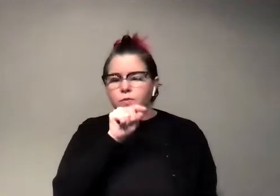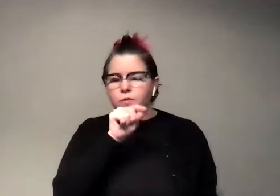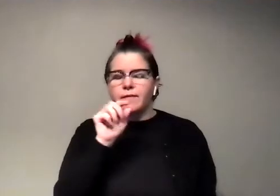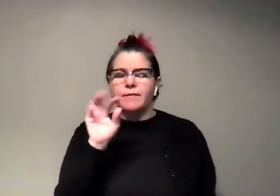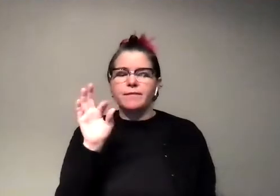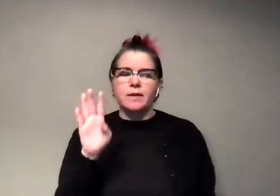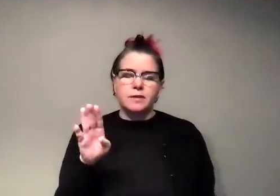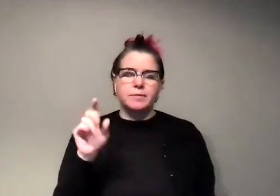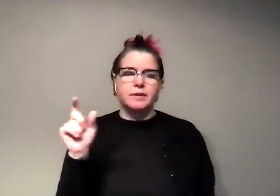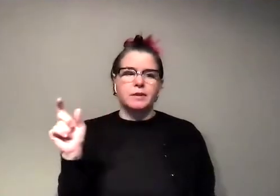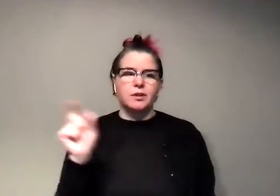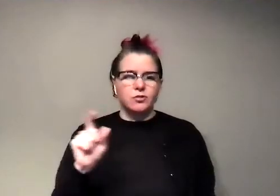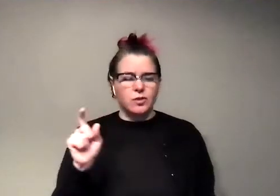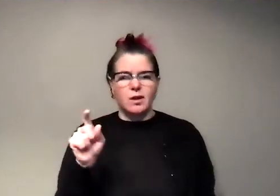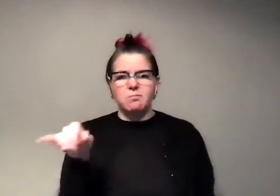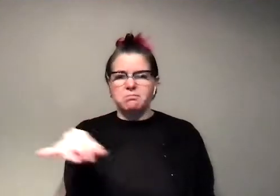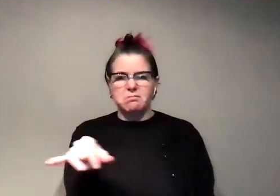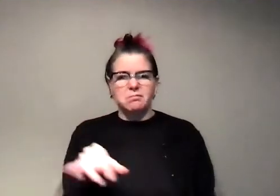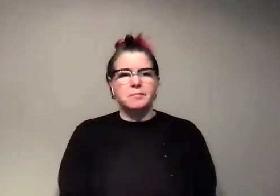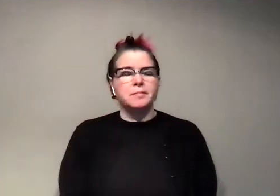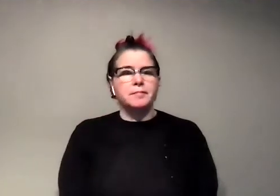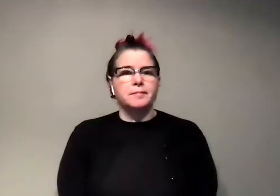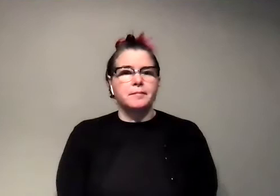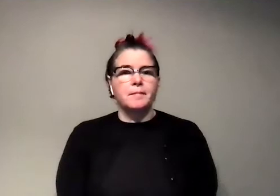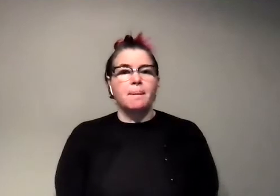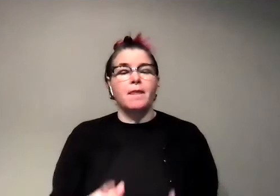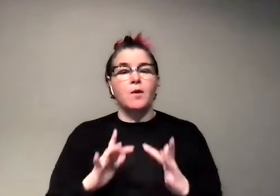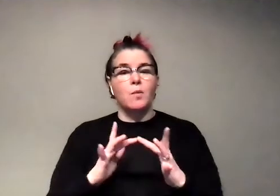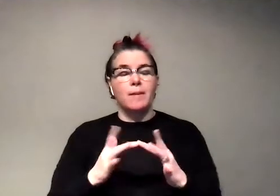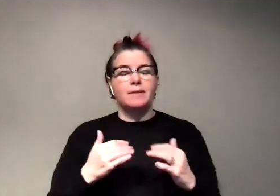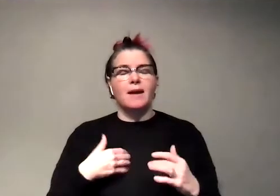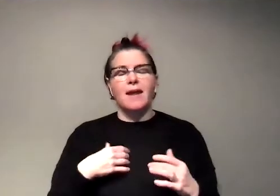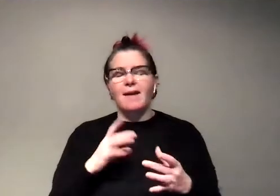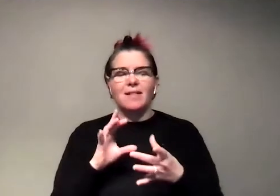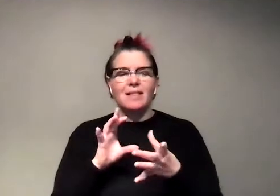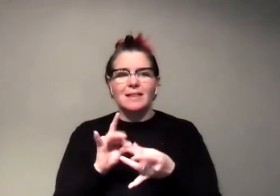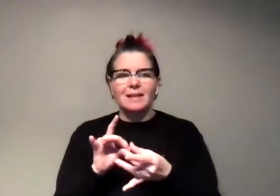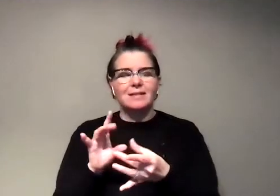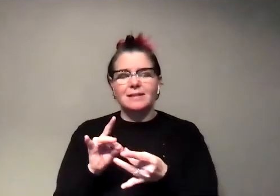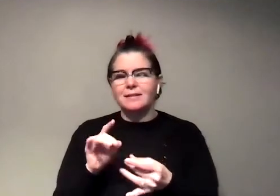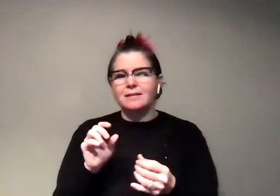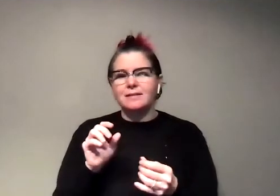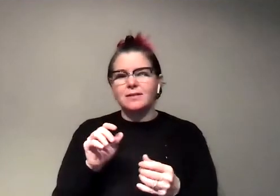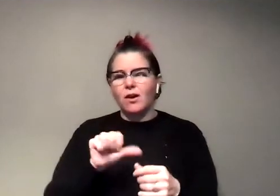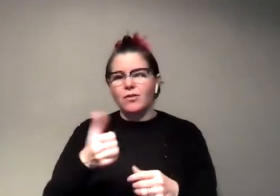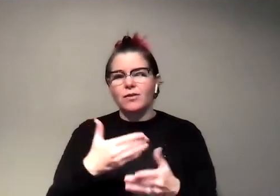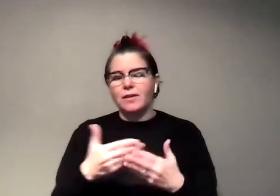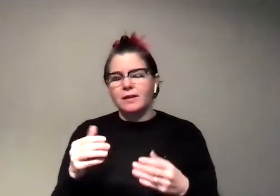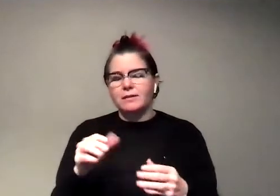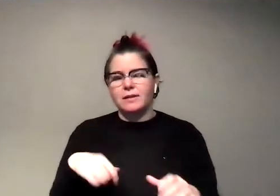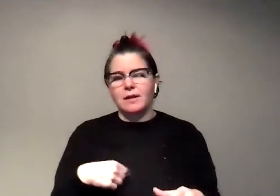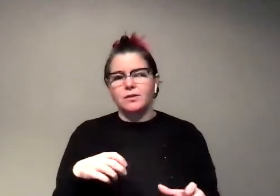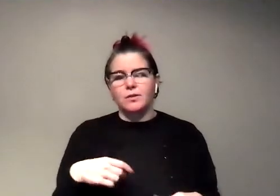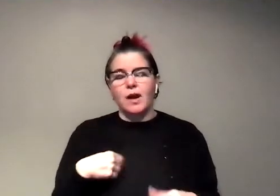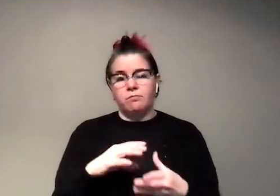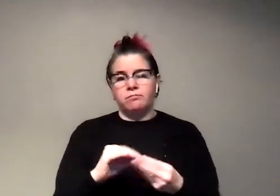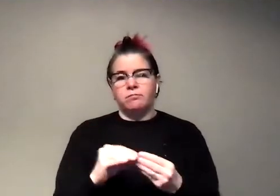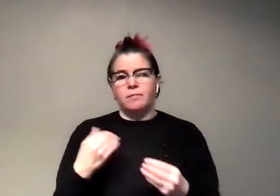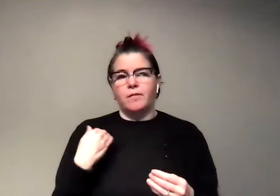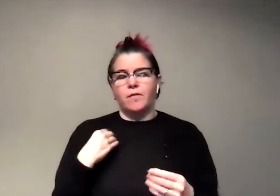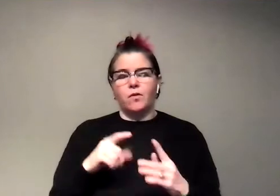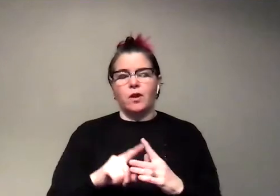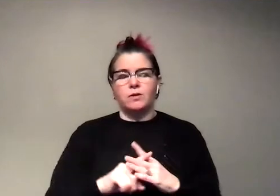Instagram, all that stuff. My website has links to all the other stuff that I do. As I mentioned earlier, I started